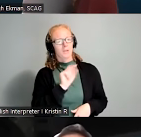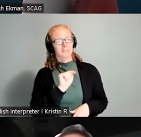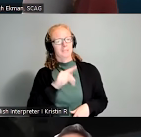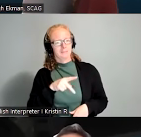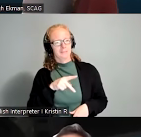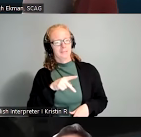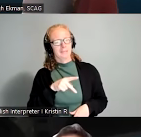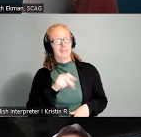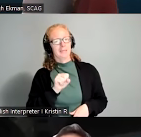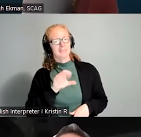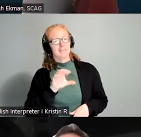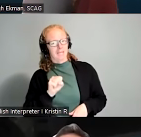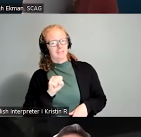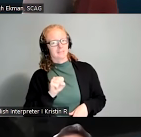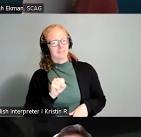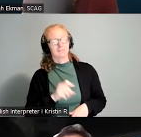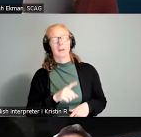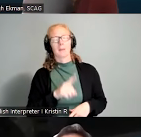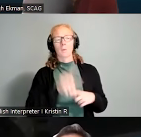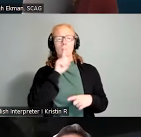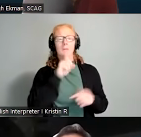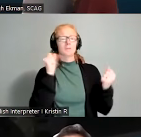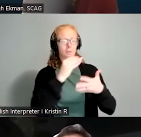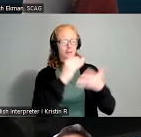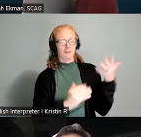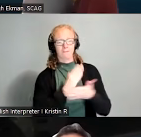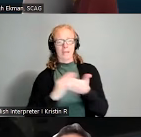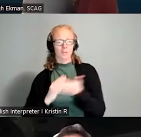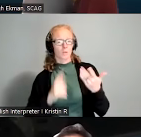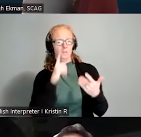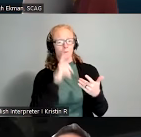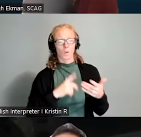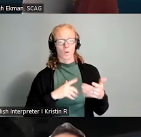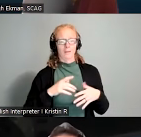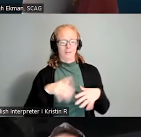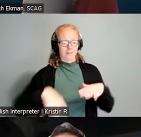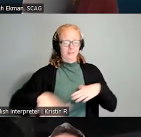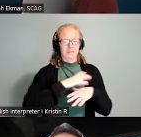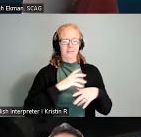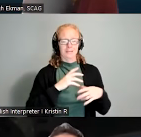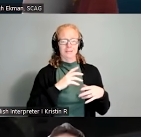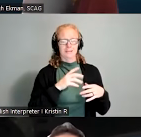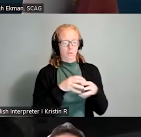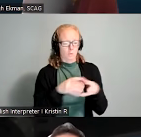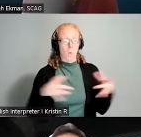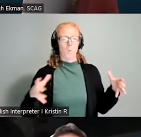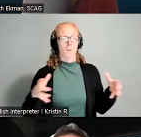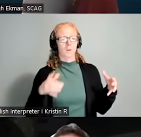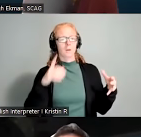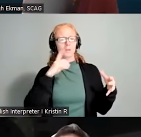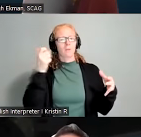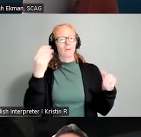forecast. But ultimately, there are a lot of factors from the top level demographic and economic drivers of growth to the other land